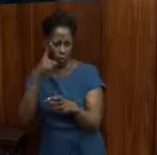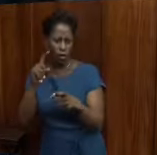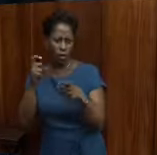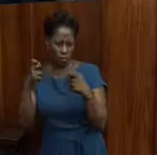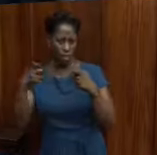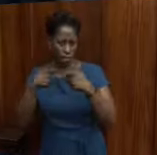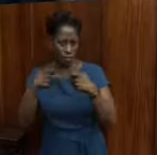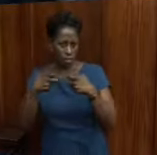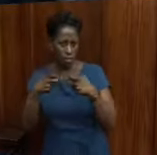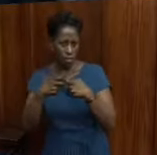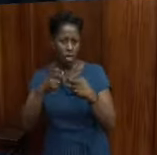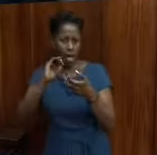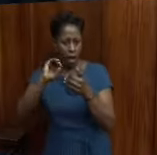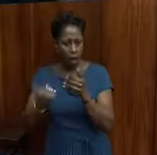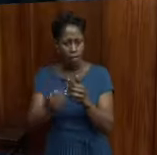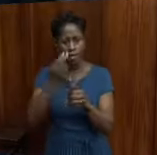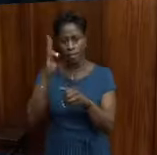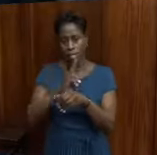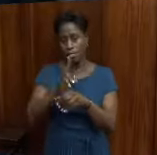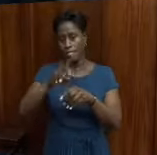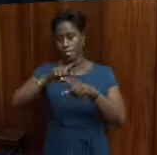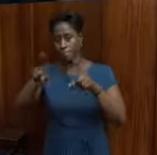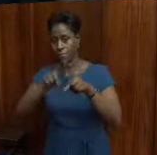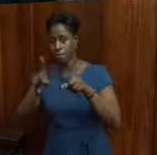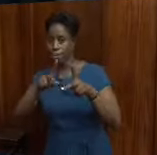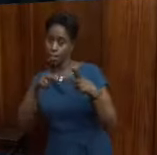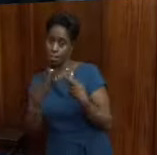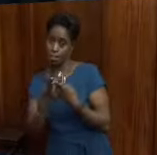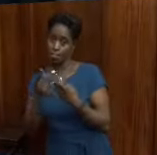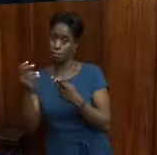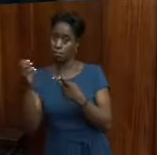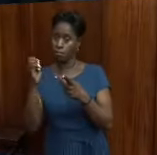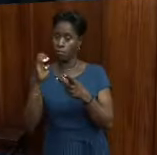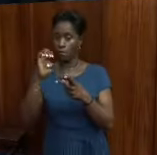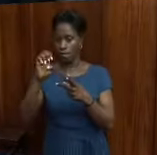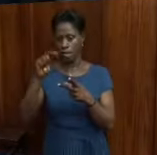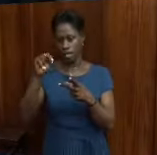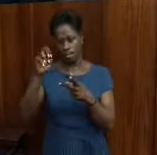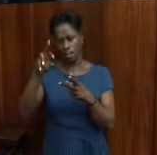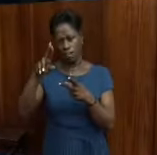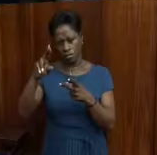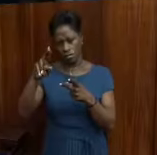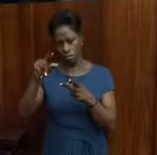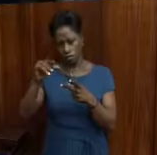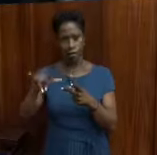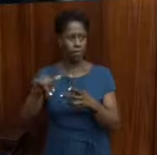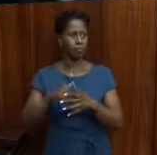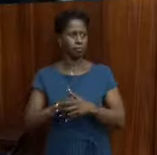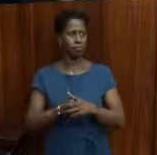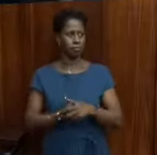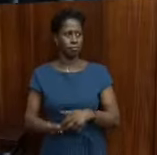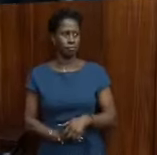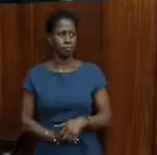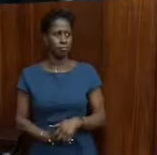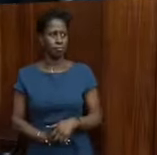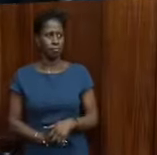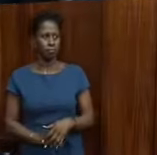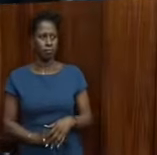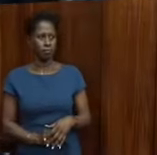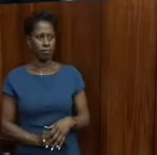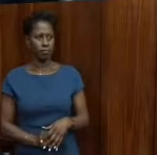expected to lead the way in the creation of an enabling environment to scale up renewable energy investments in the private sector and